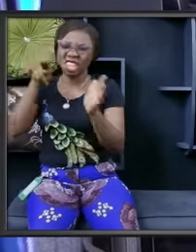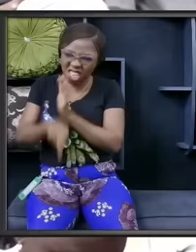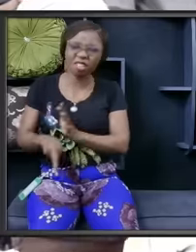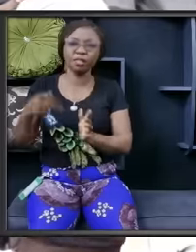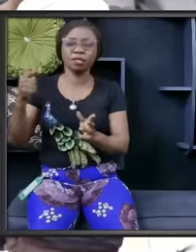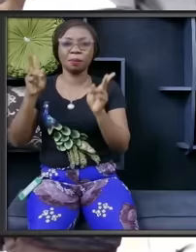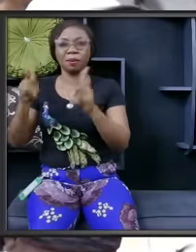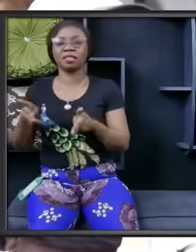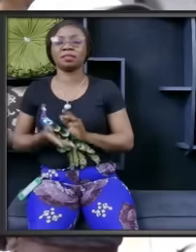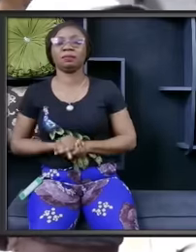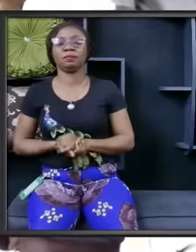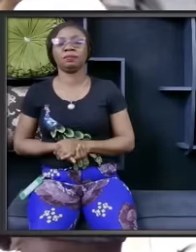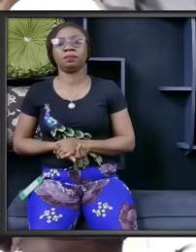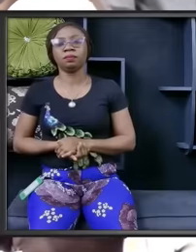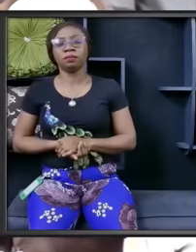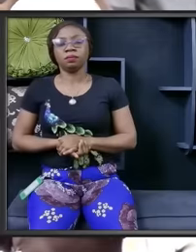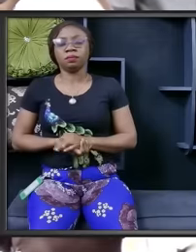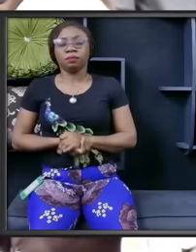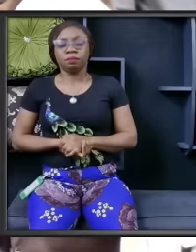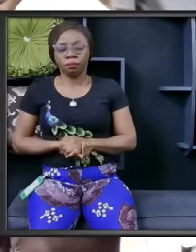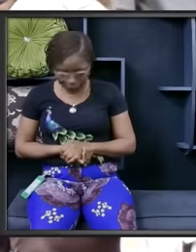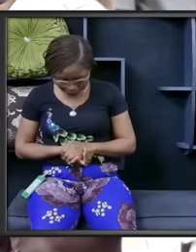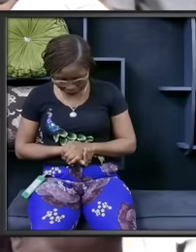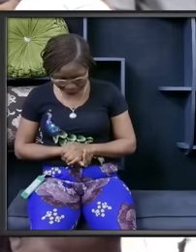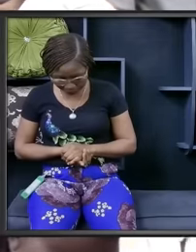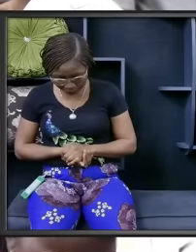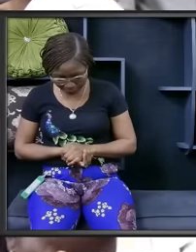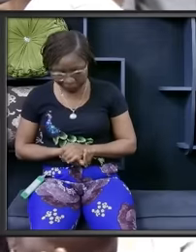I don't even know. Now that